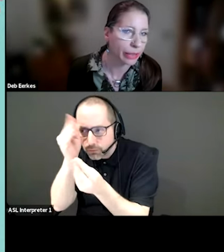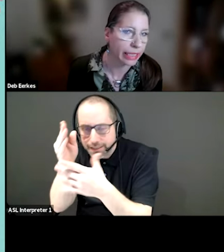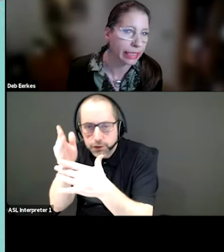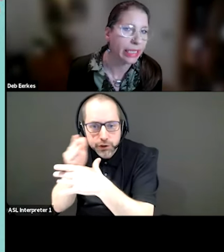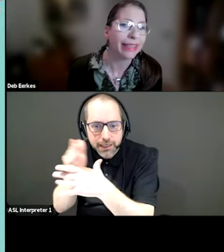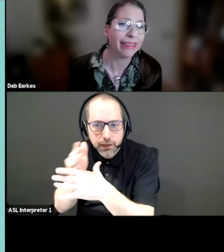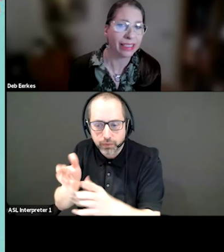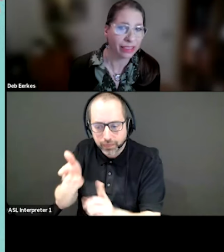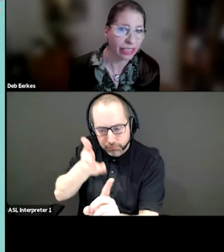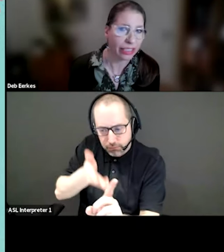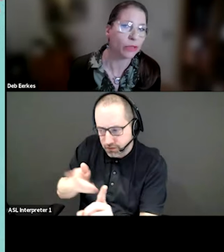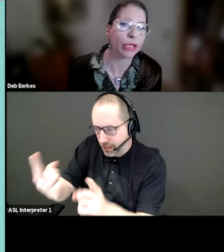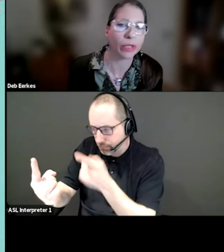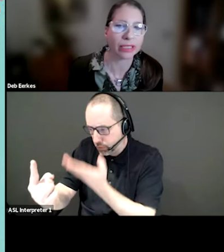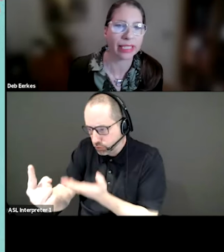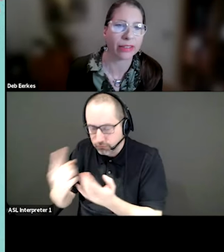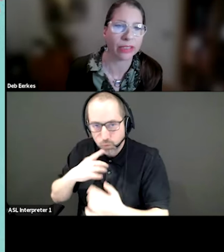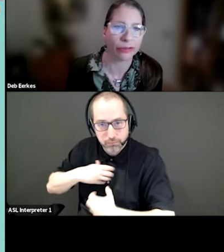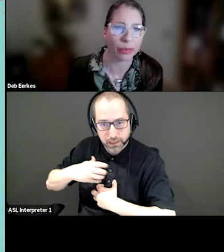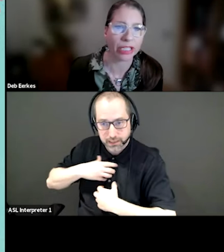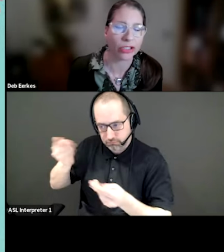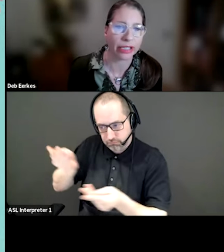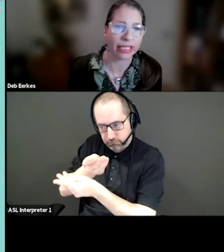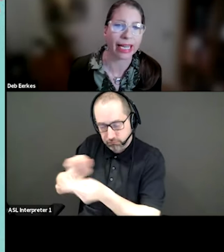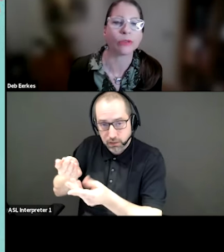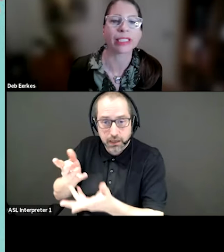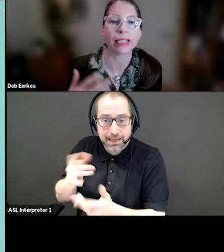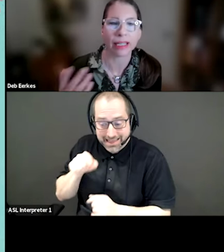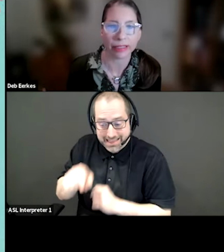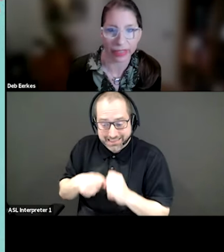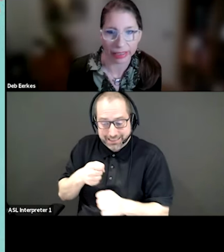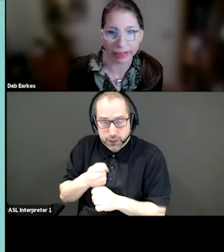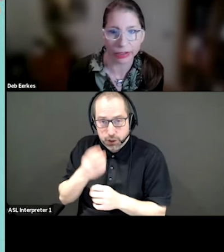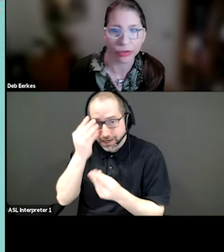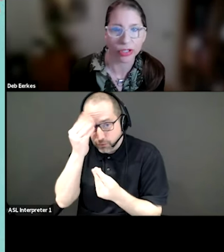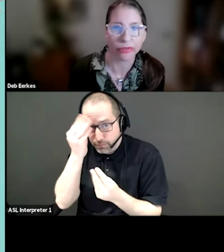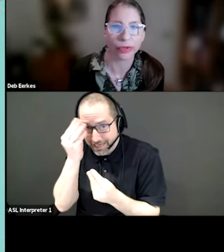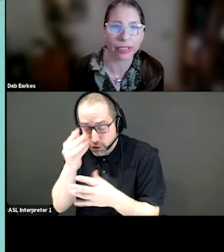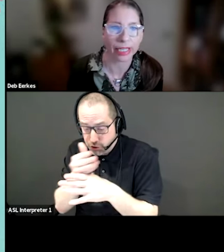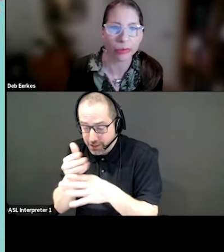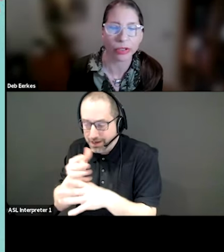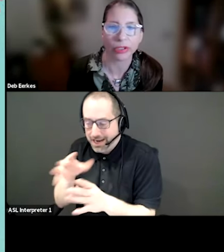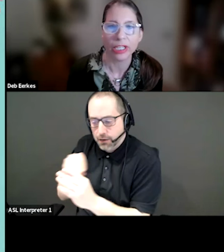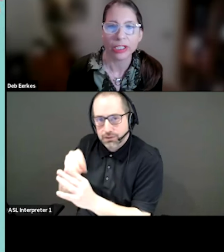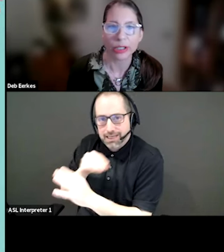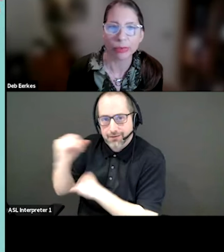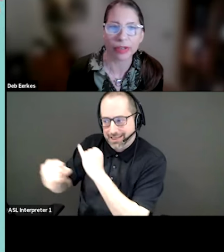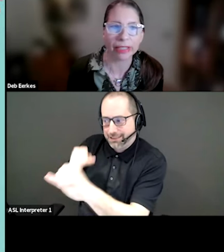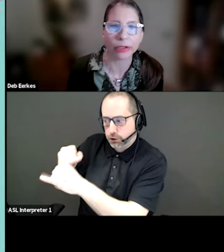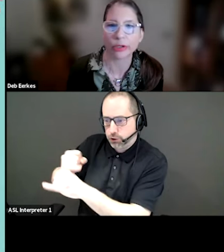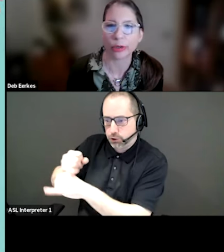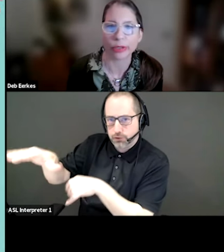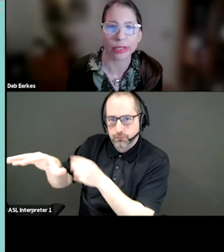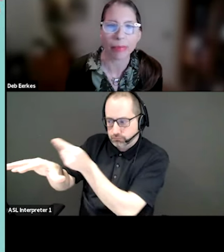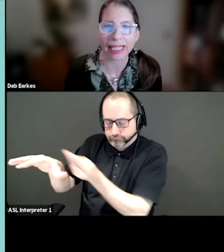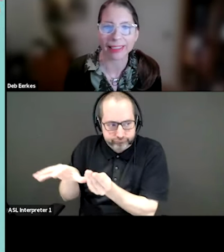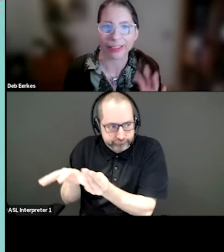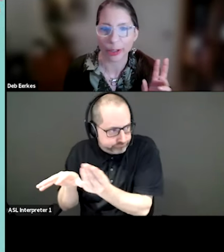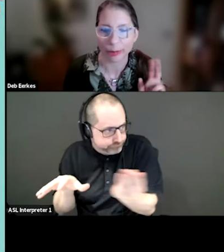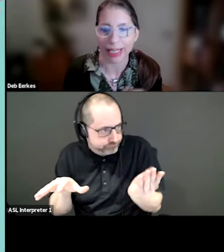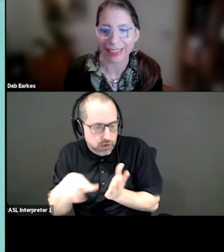to a complaint. This year, we want to tackle information sharing outside of the institution, for example, to prevent